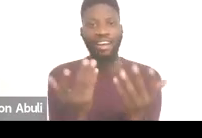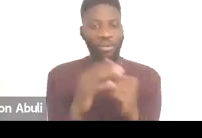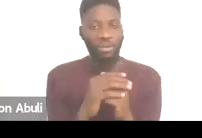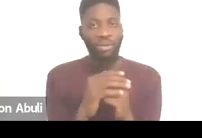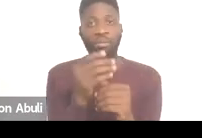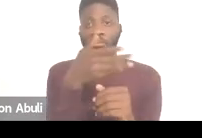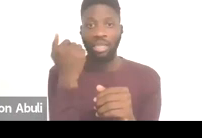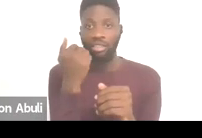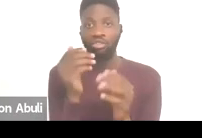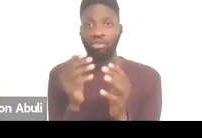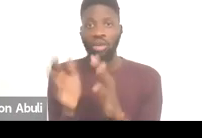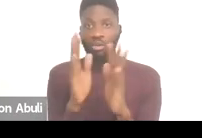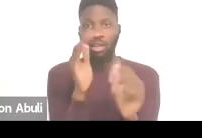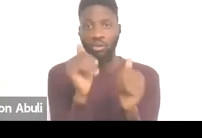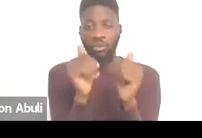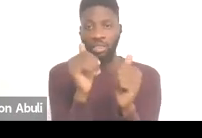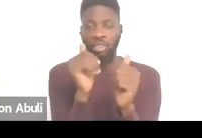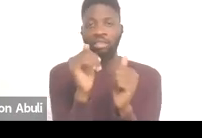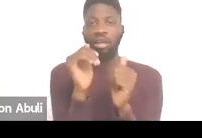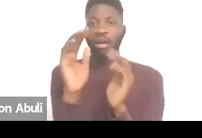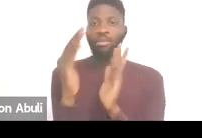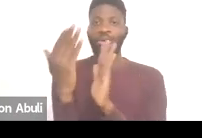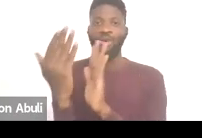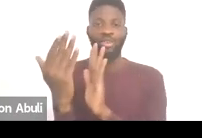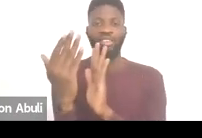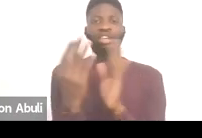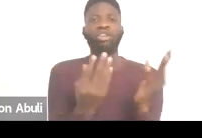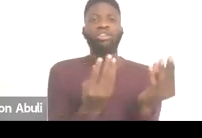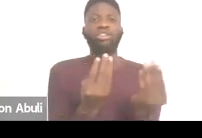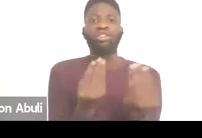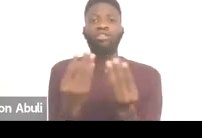you to approach them calmly and